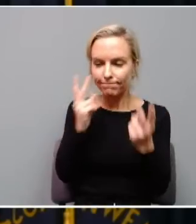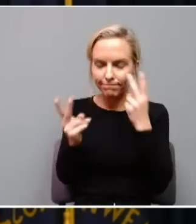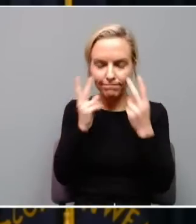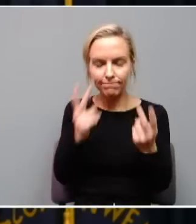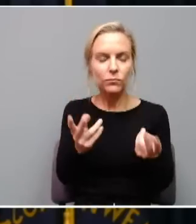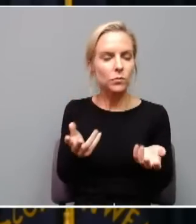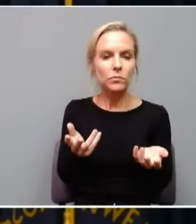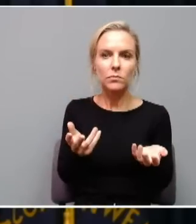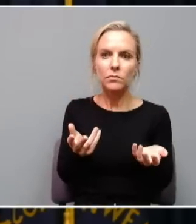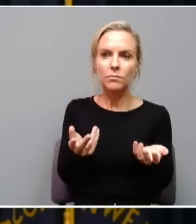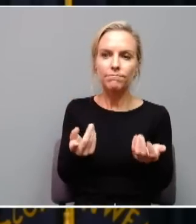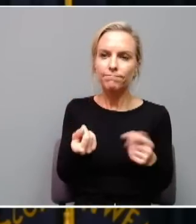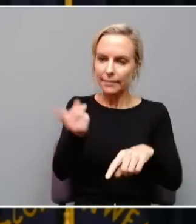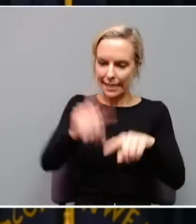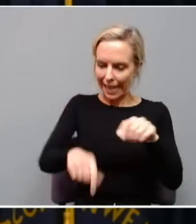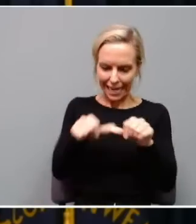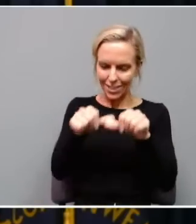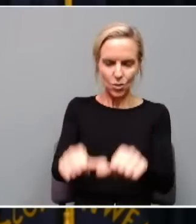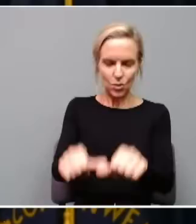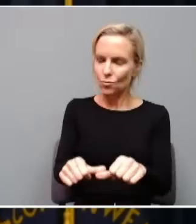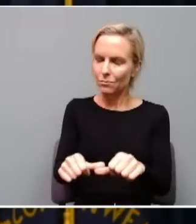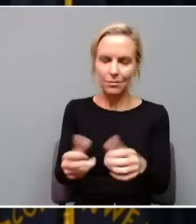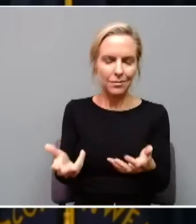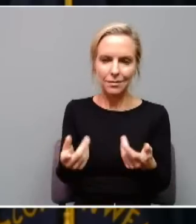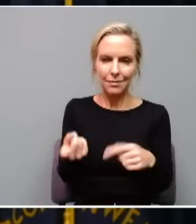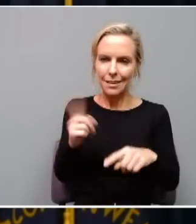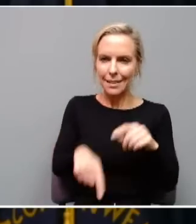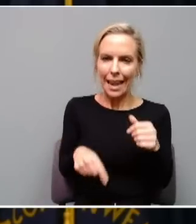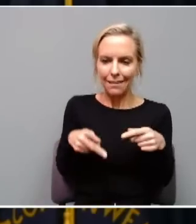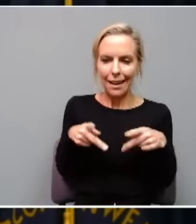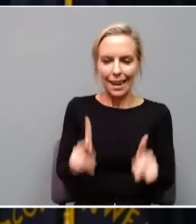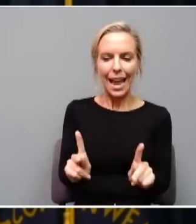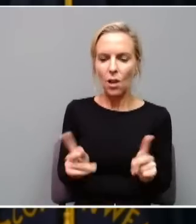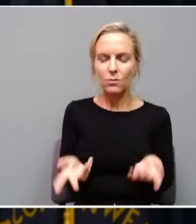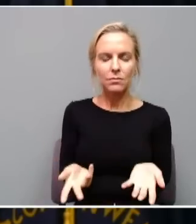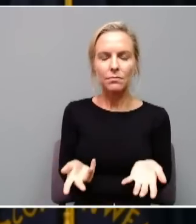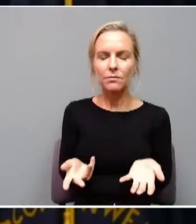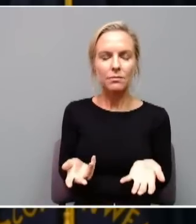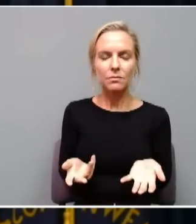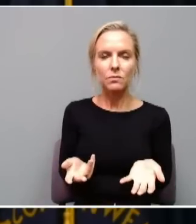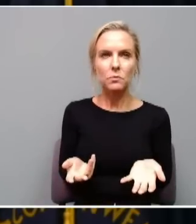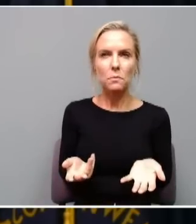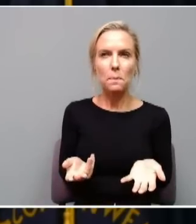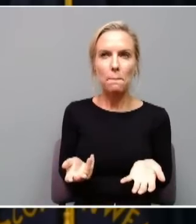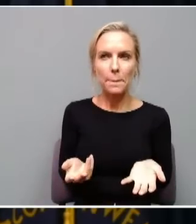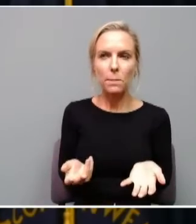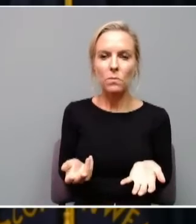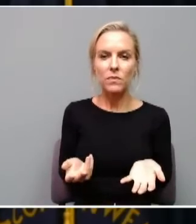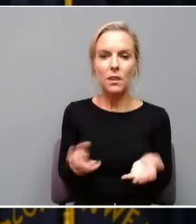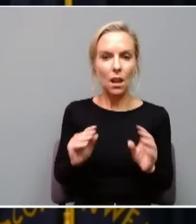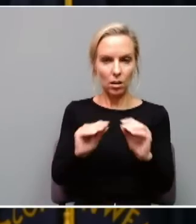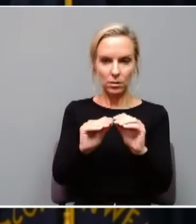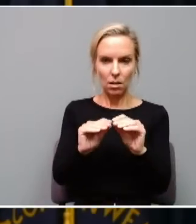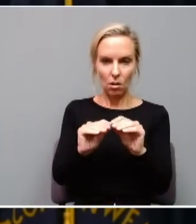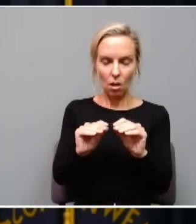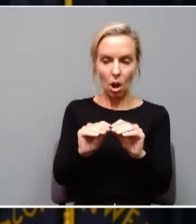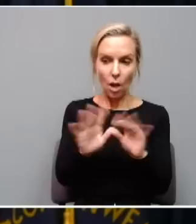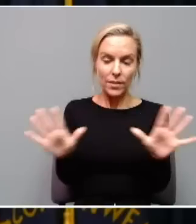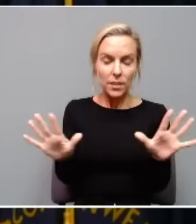can't continue, and we can't allow it to. And I think, obviously, it takes a lot.